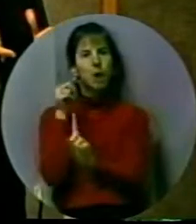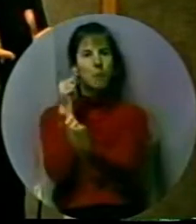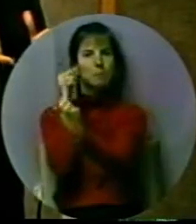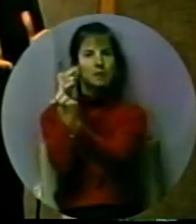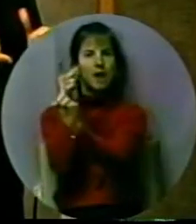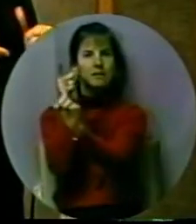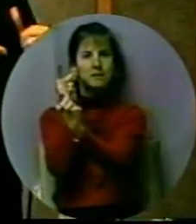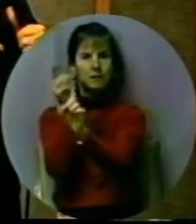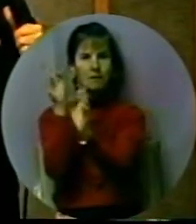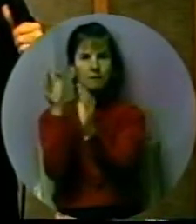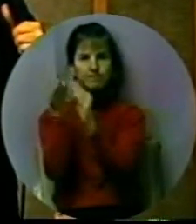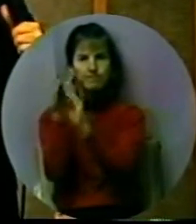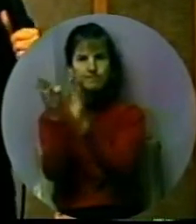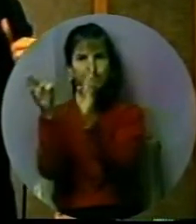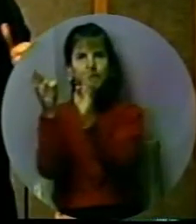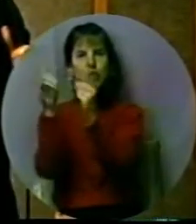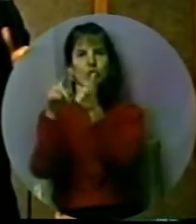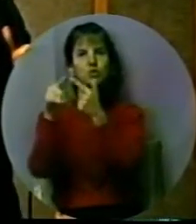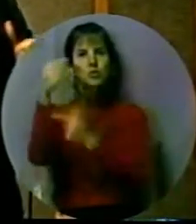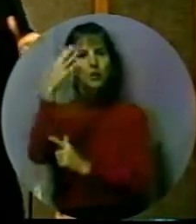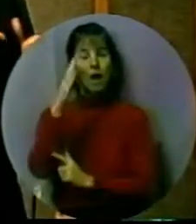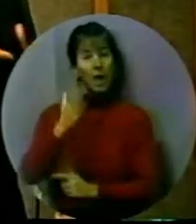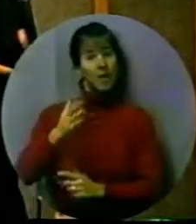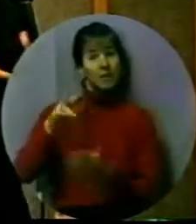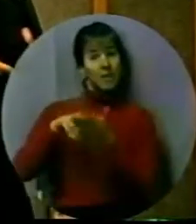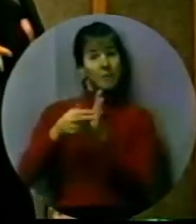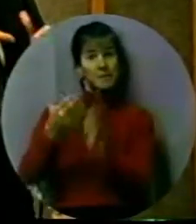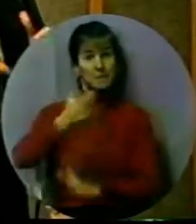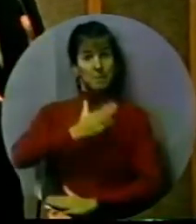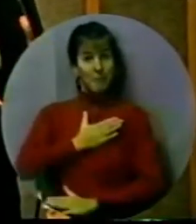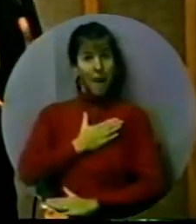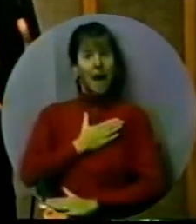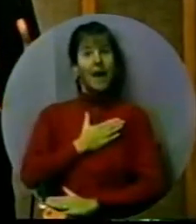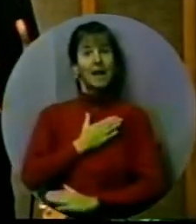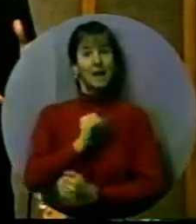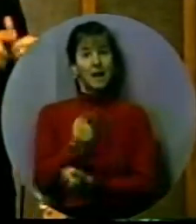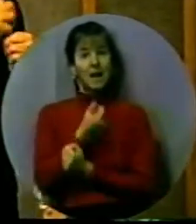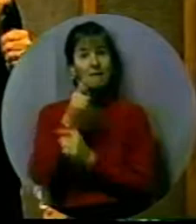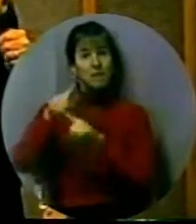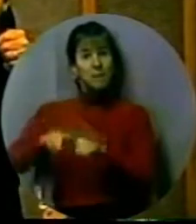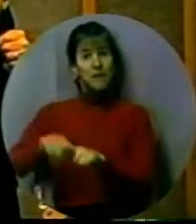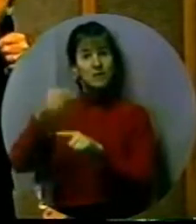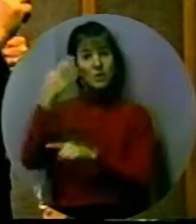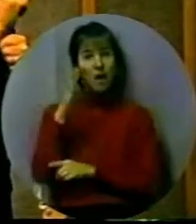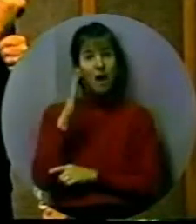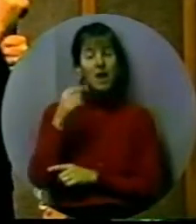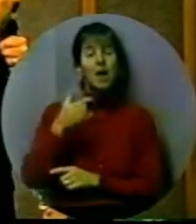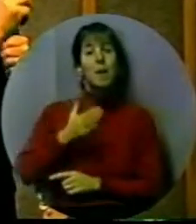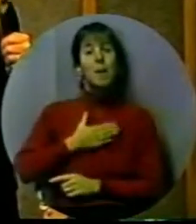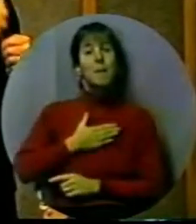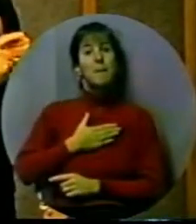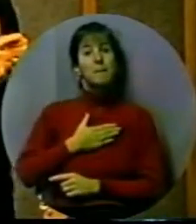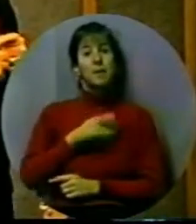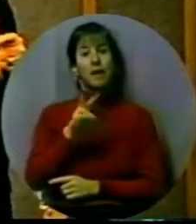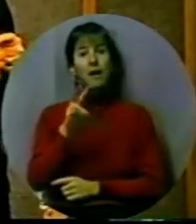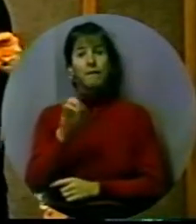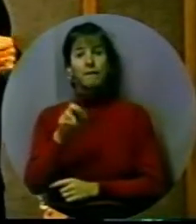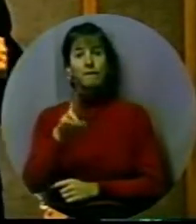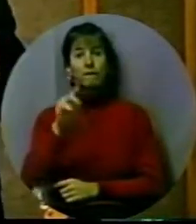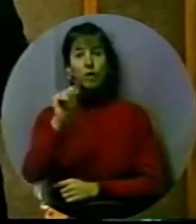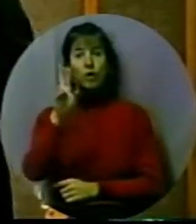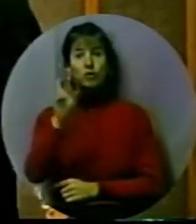toward God. That means my love depends upon God. That's where virtue love